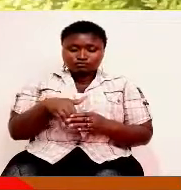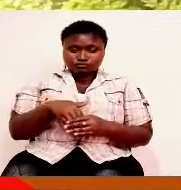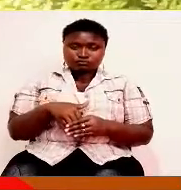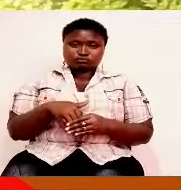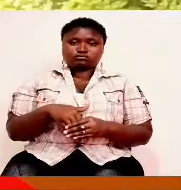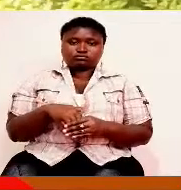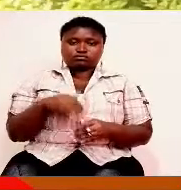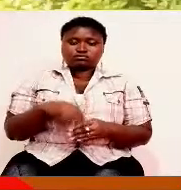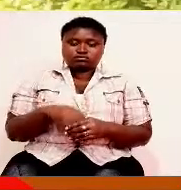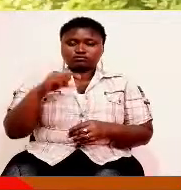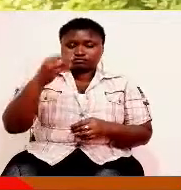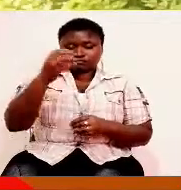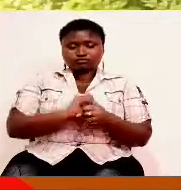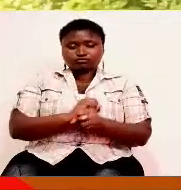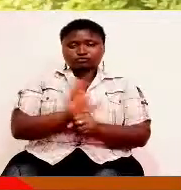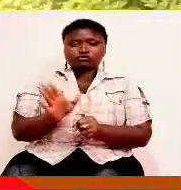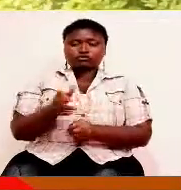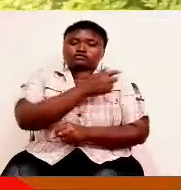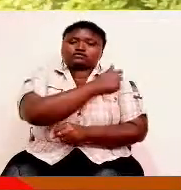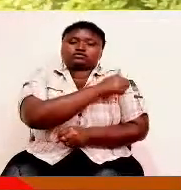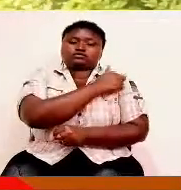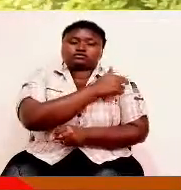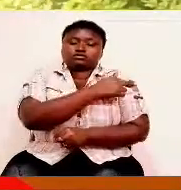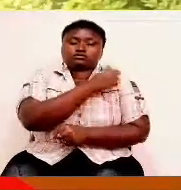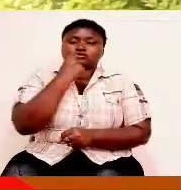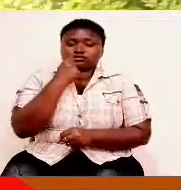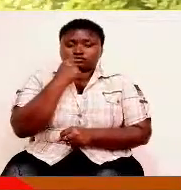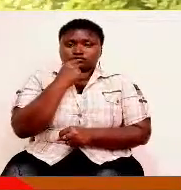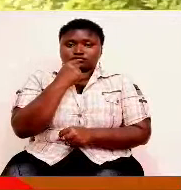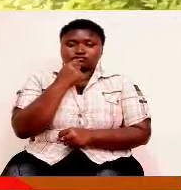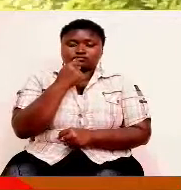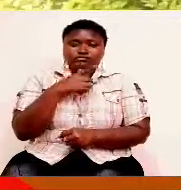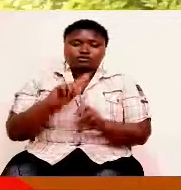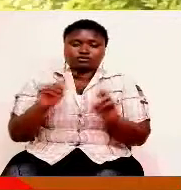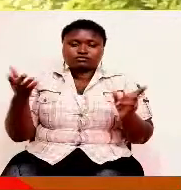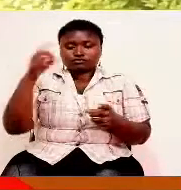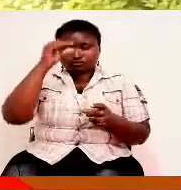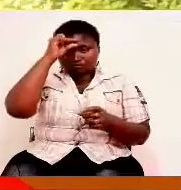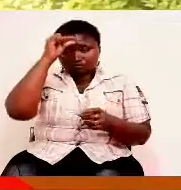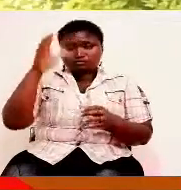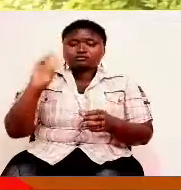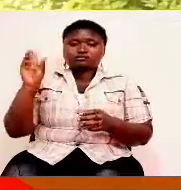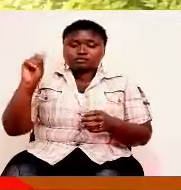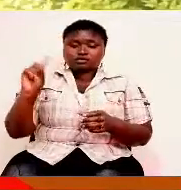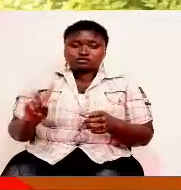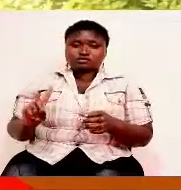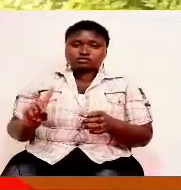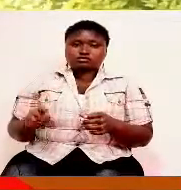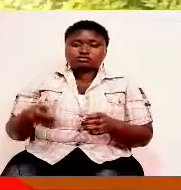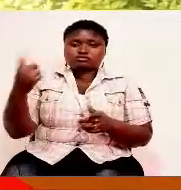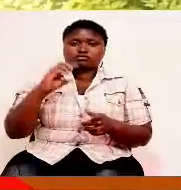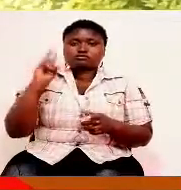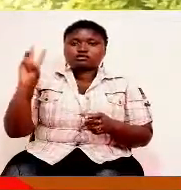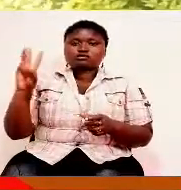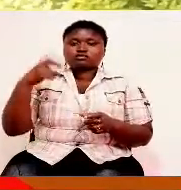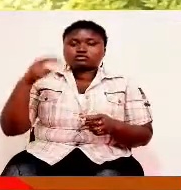COVID vaccination, it works. In fact, from the data given by the ministry and from WHO, you